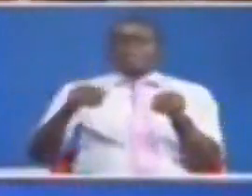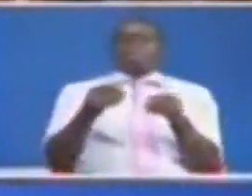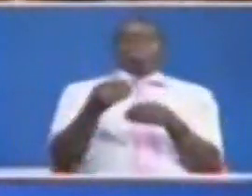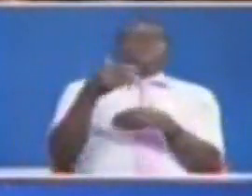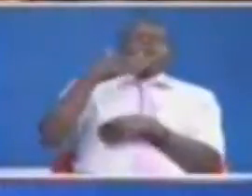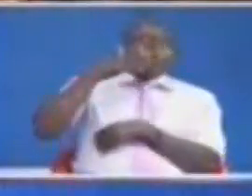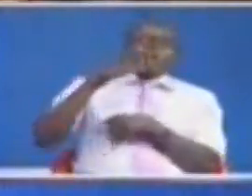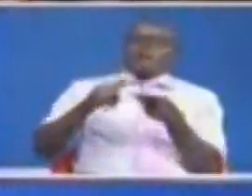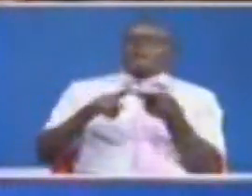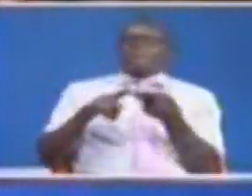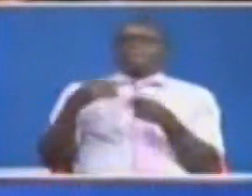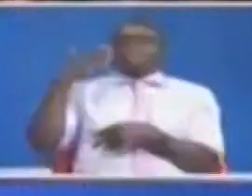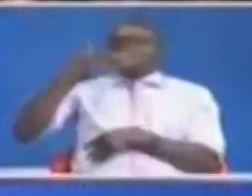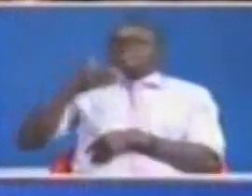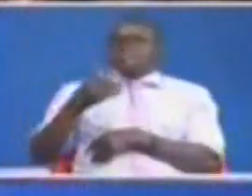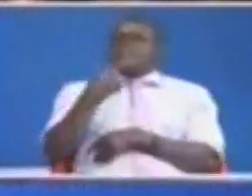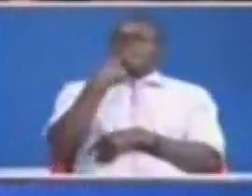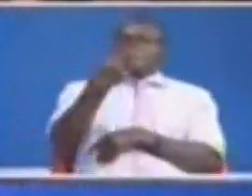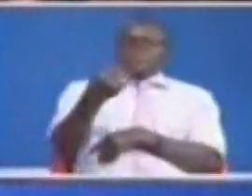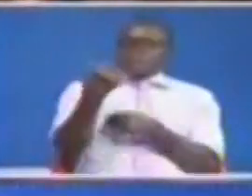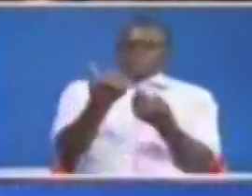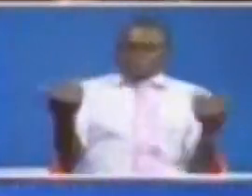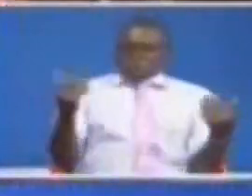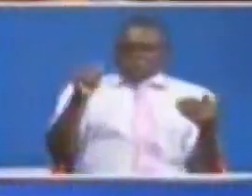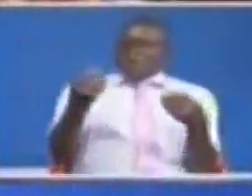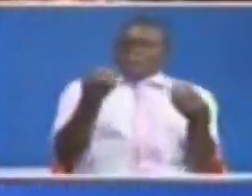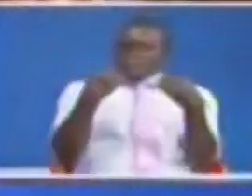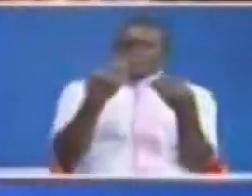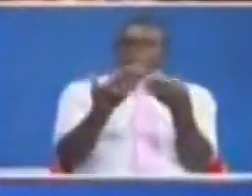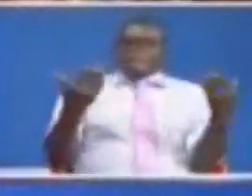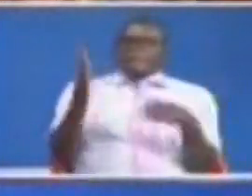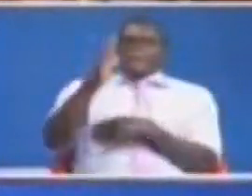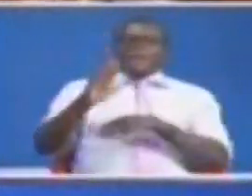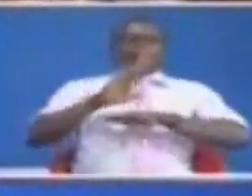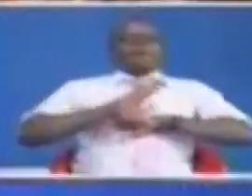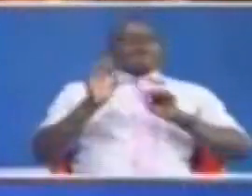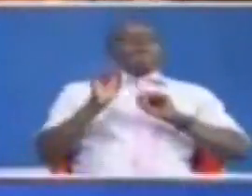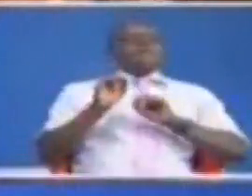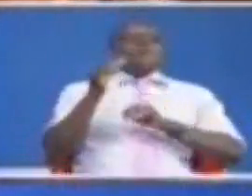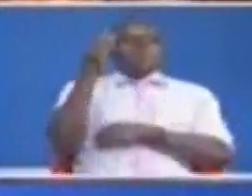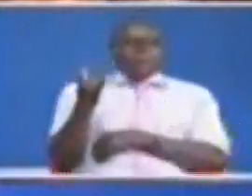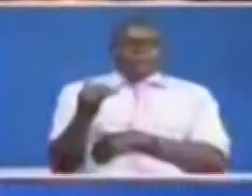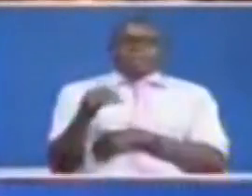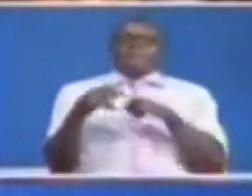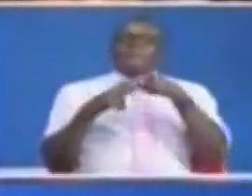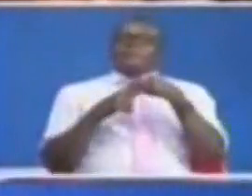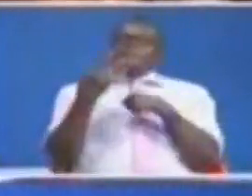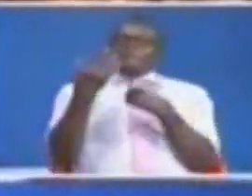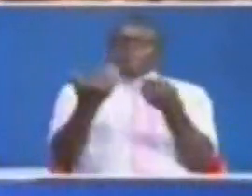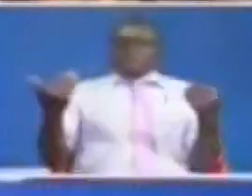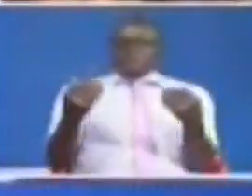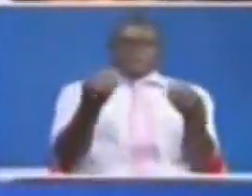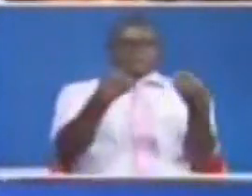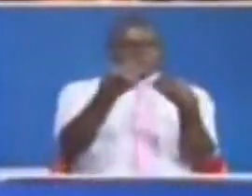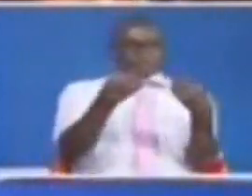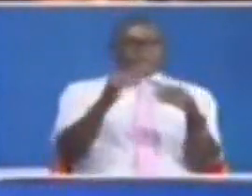sugar, you know, some beans, so that the kids can have something. But it's never enough, all right? When you've got 73 children to feed,